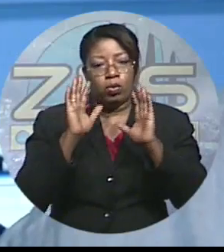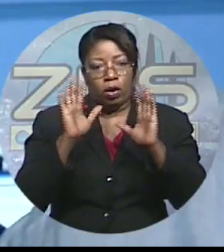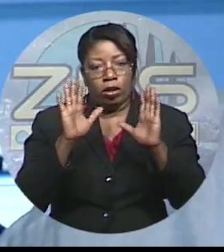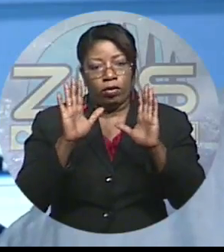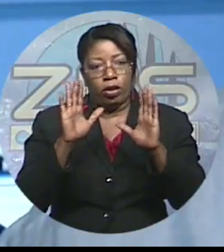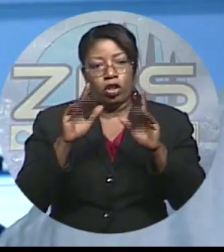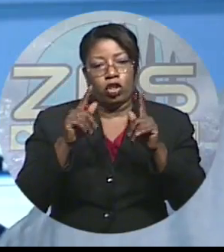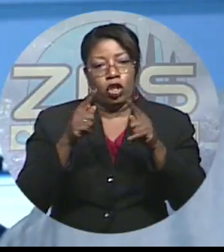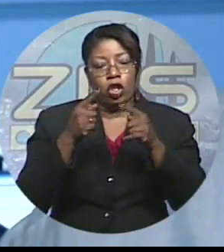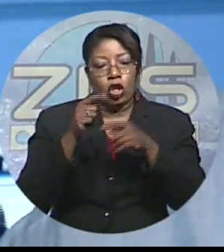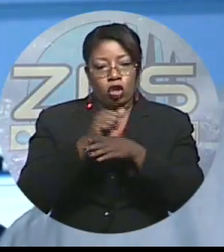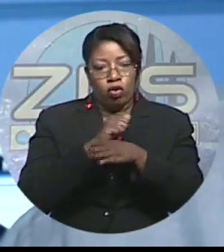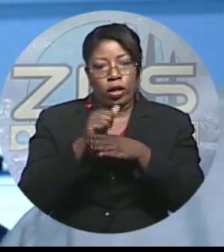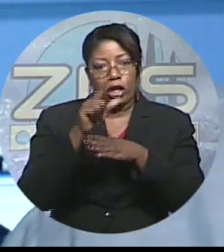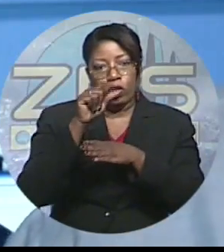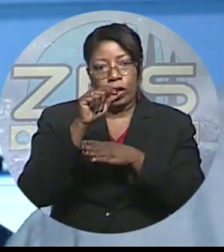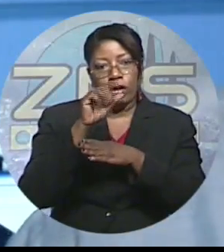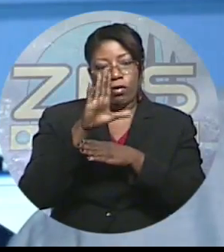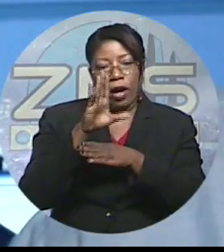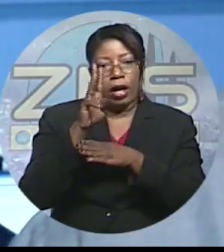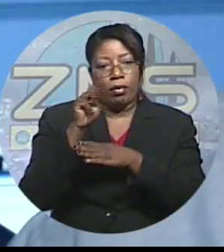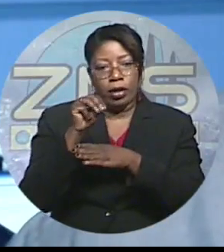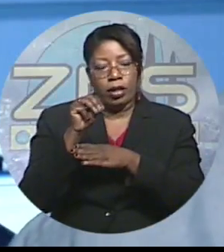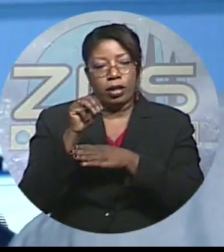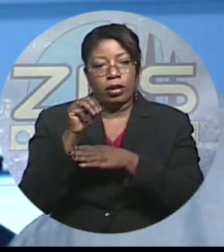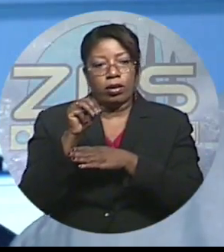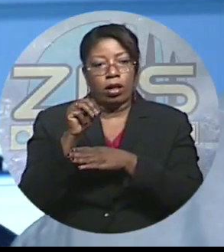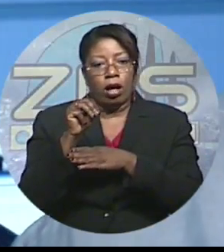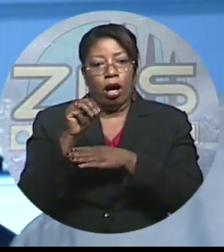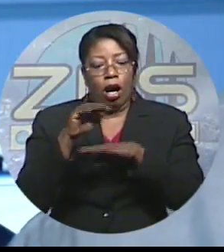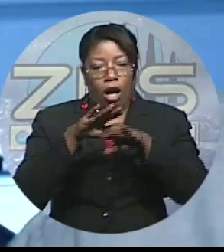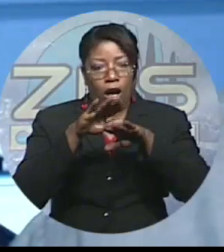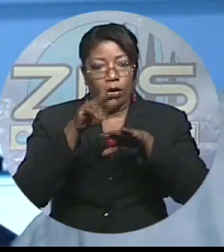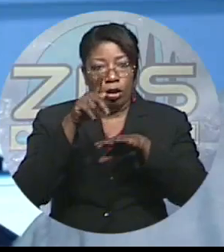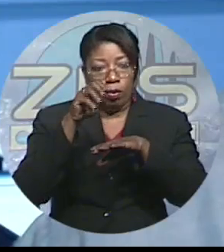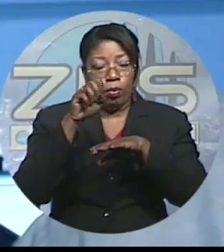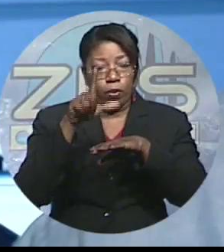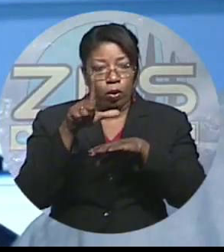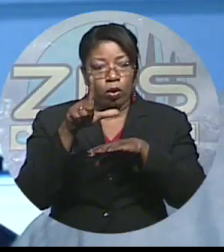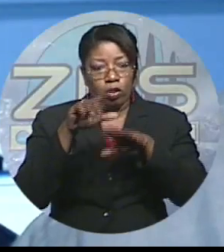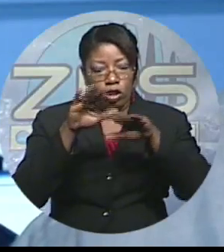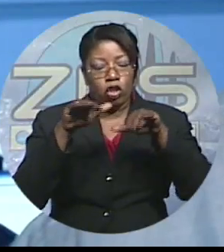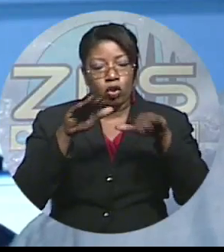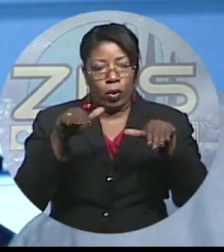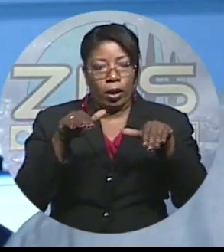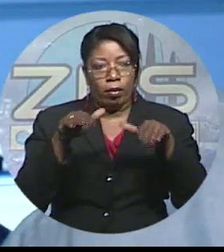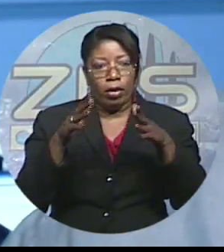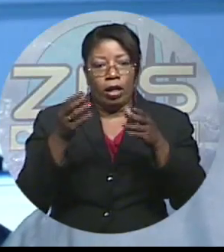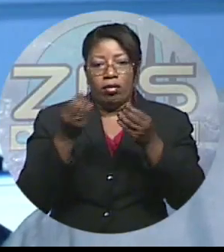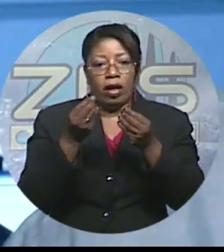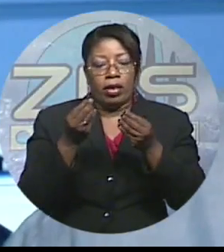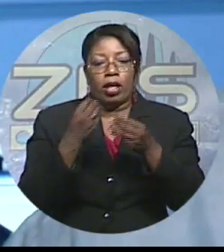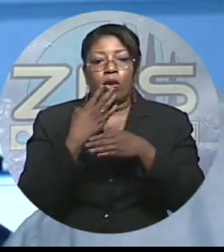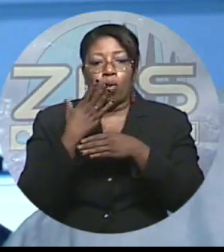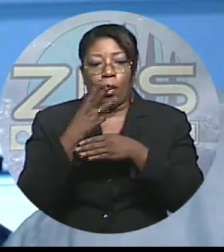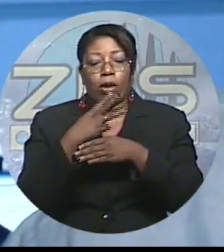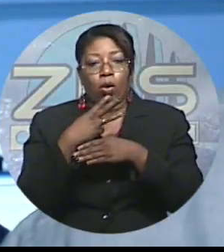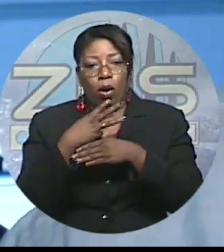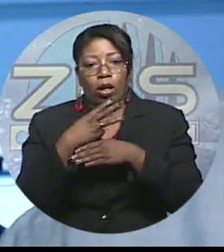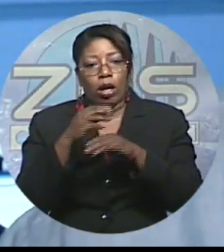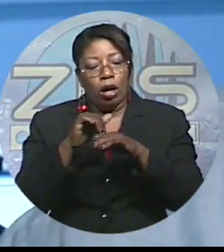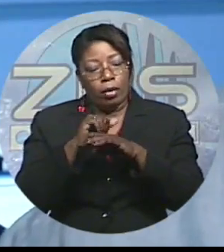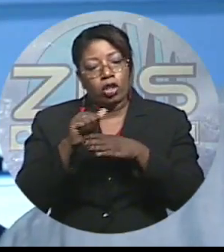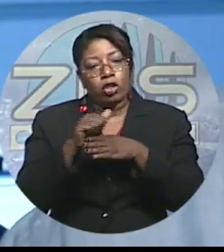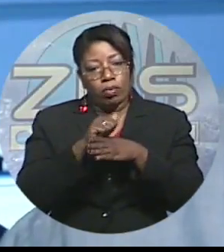25-meter pool in Grand Bahama. Without heat, when it's cold, she has to swim, and she was able to juggle all of this amongst